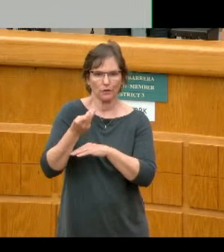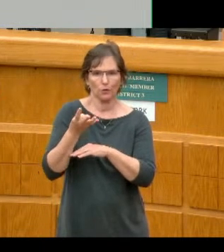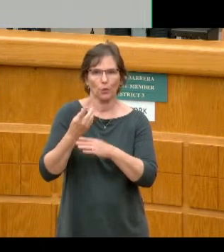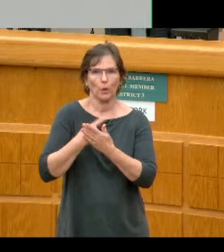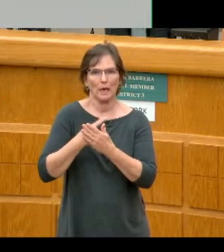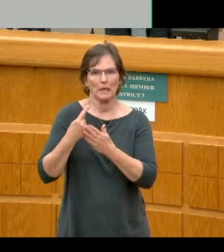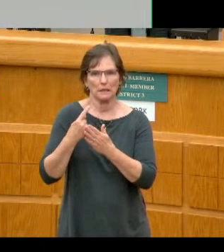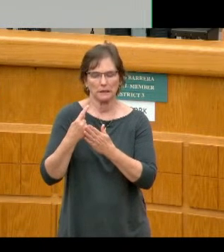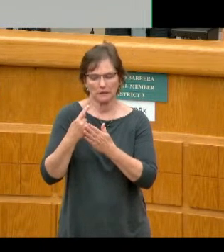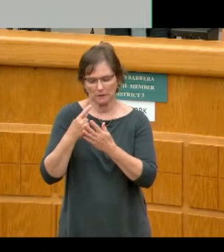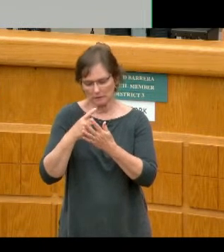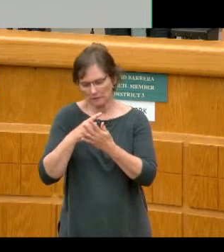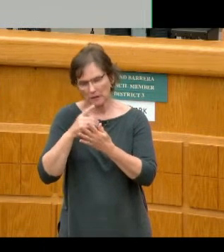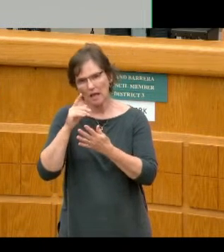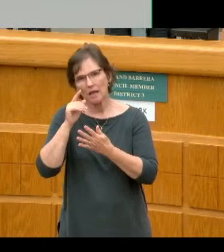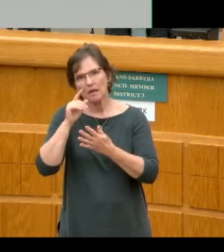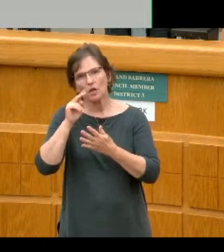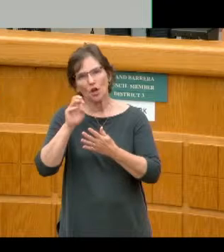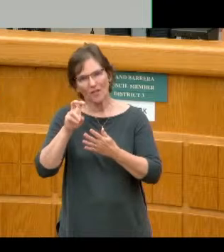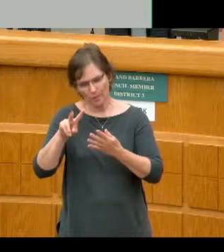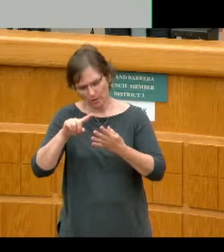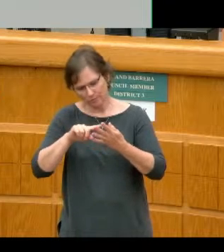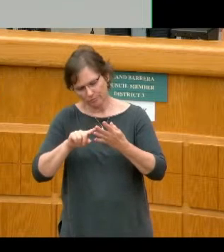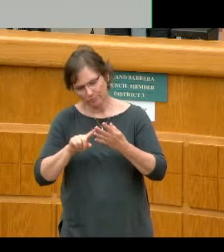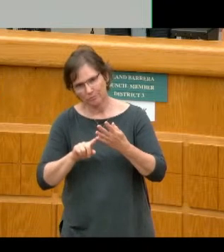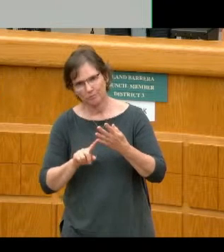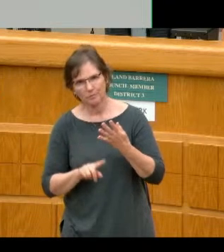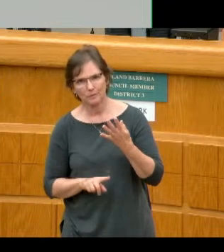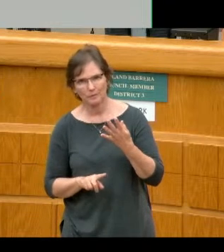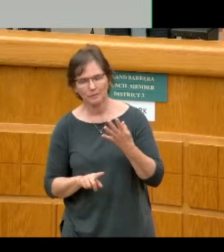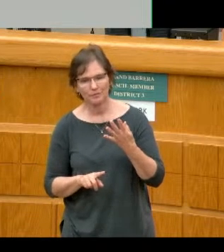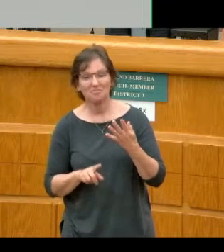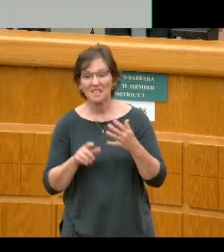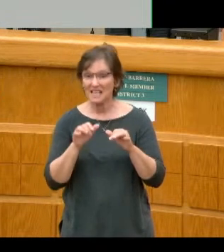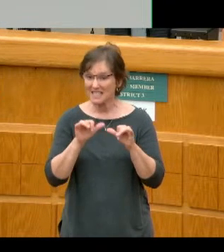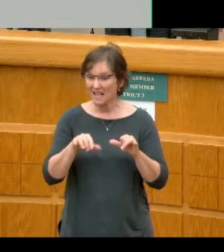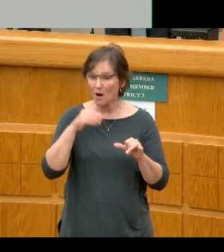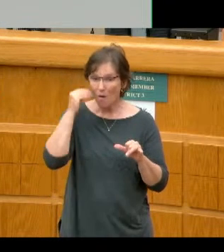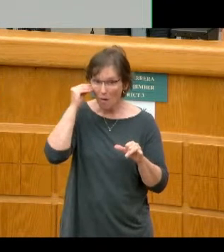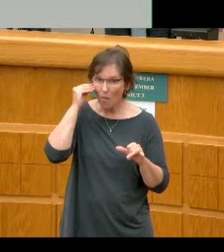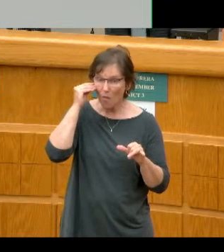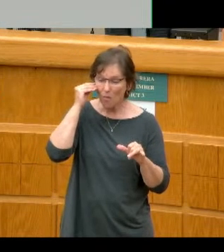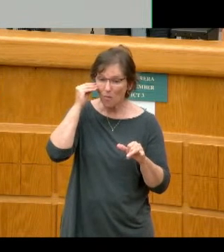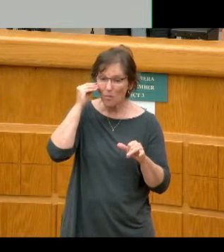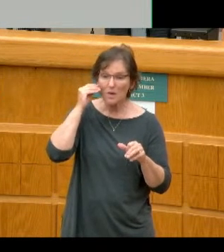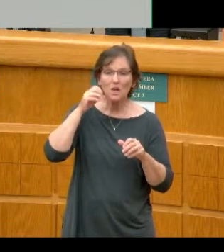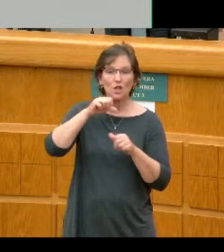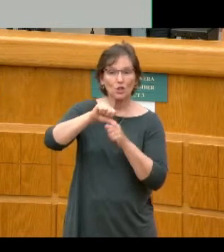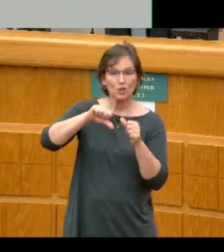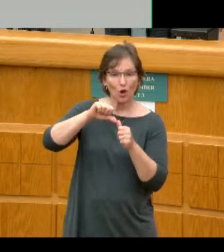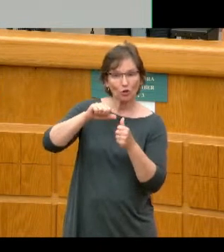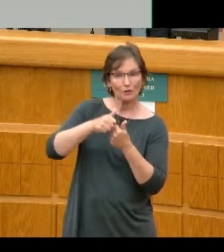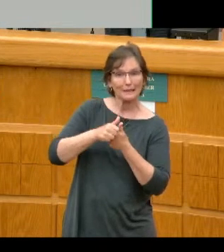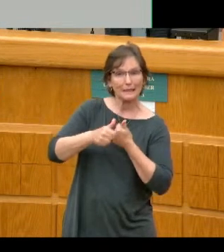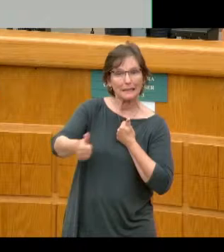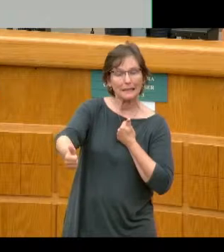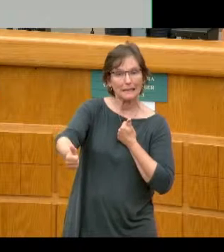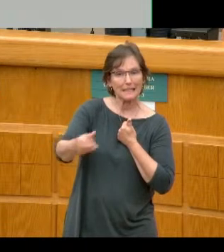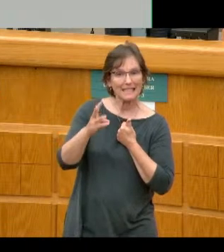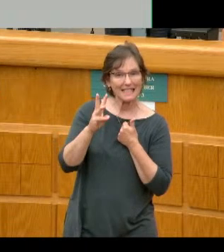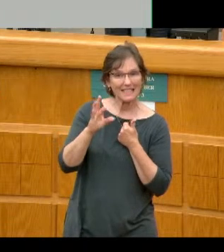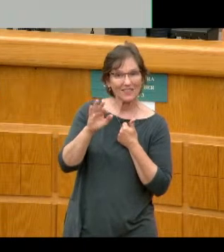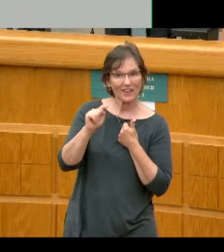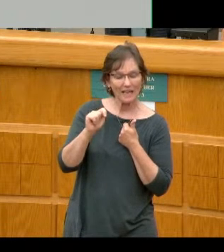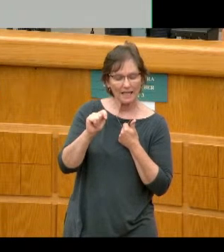relevant today with what we're going to present, and it's really enabling you in the community to make